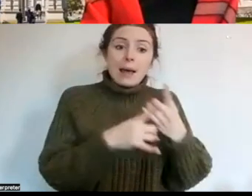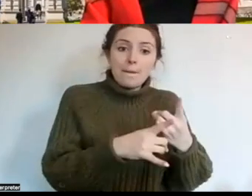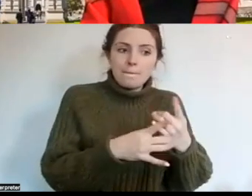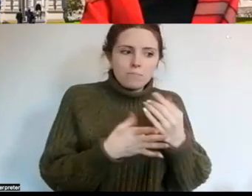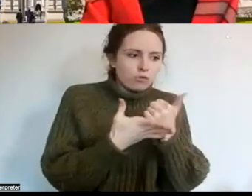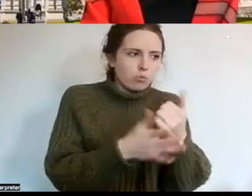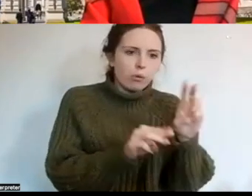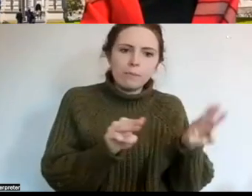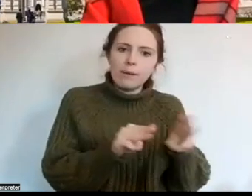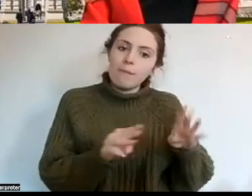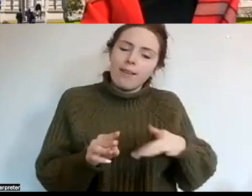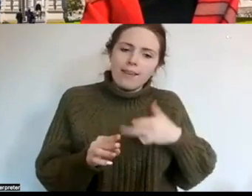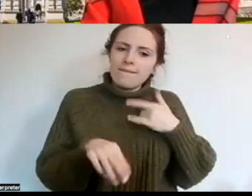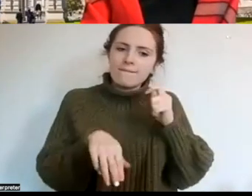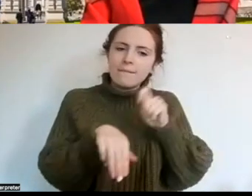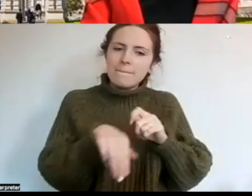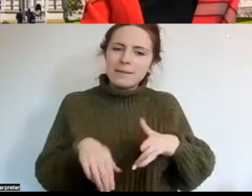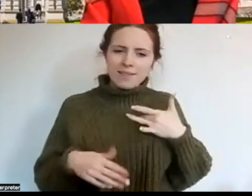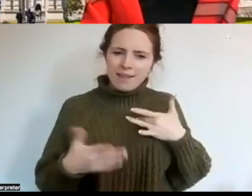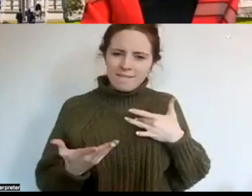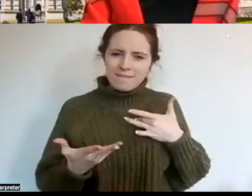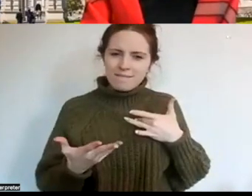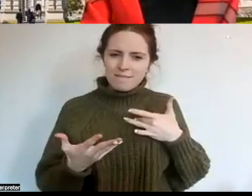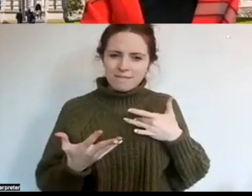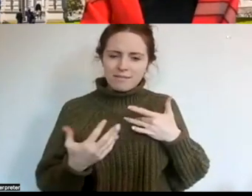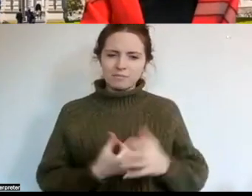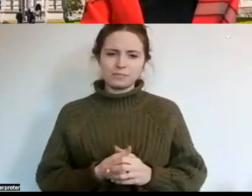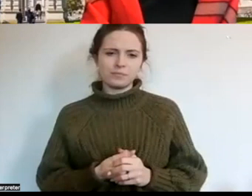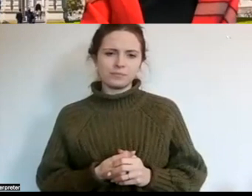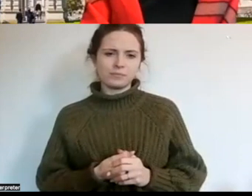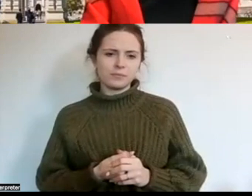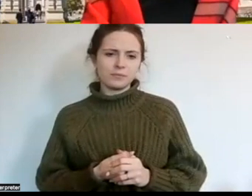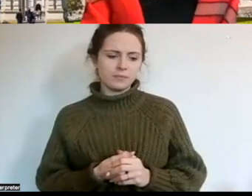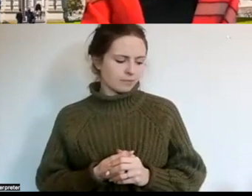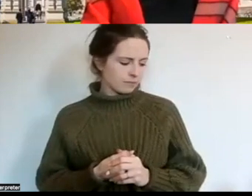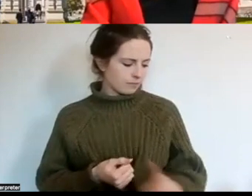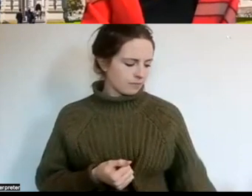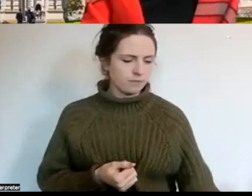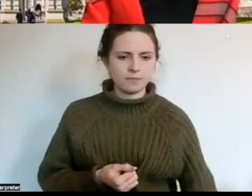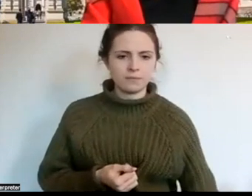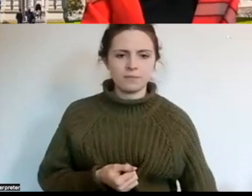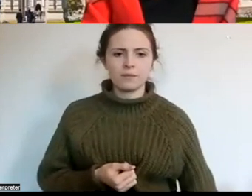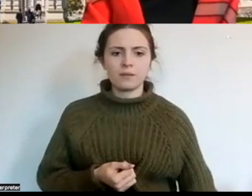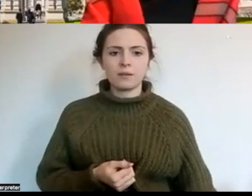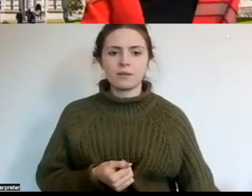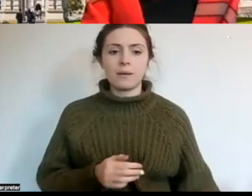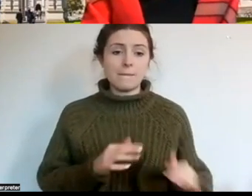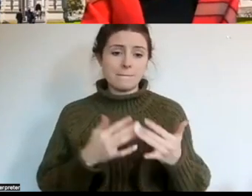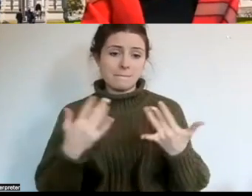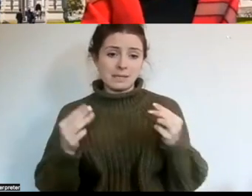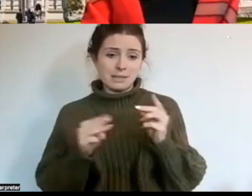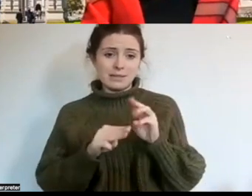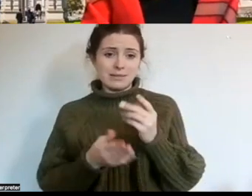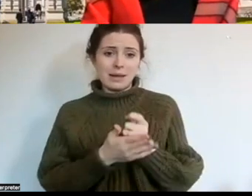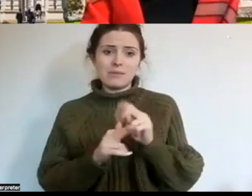to live it, doing the things that they want to do. And many times that's not about more staff necessarily.